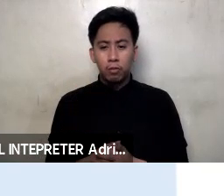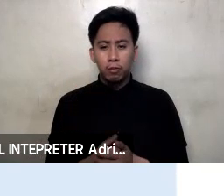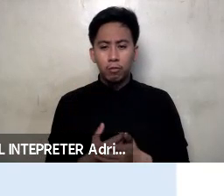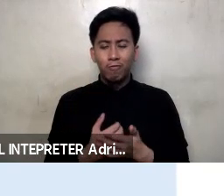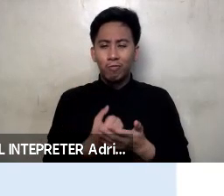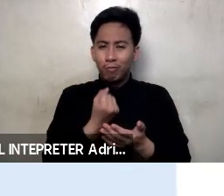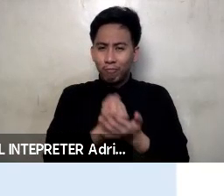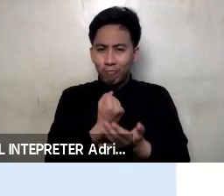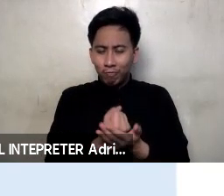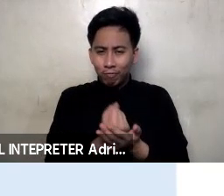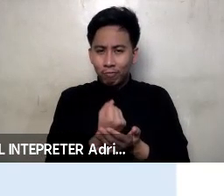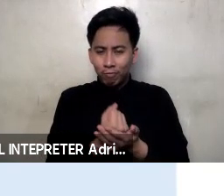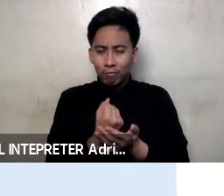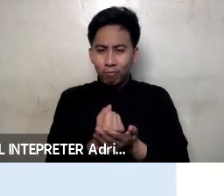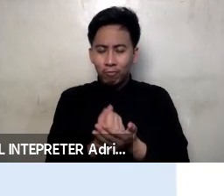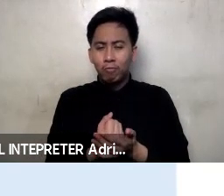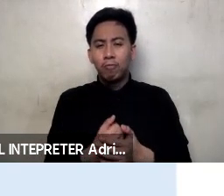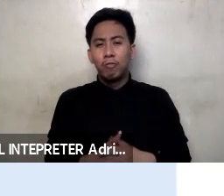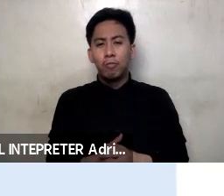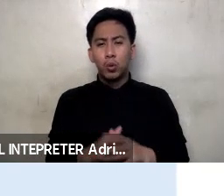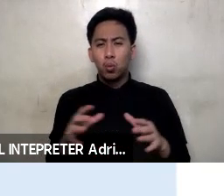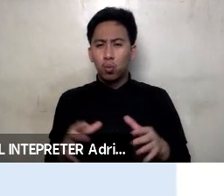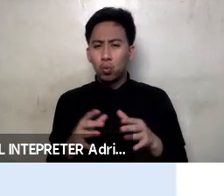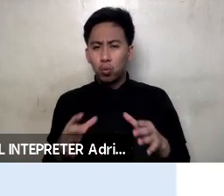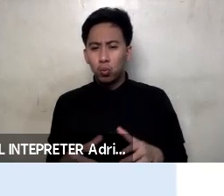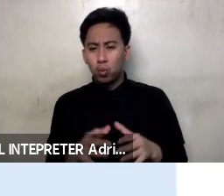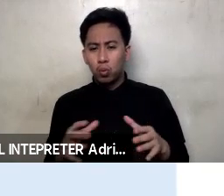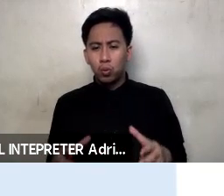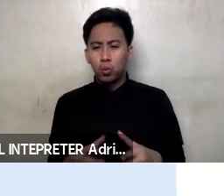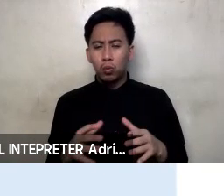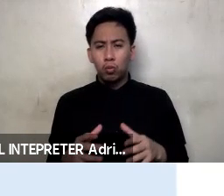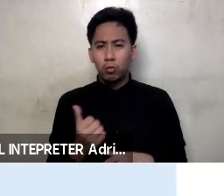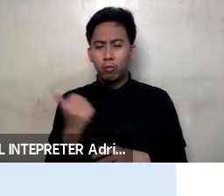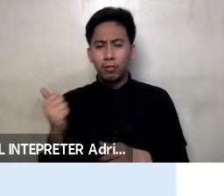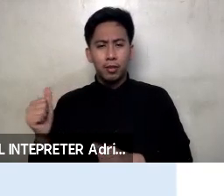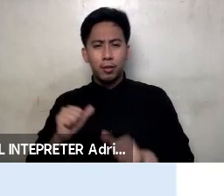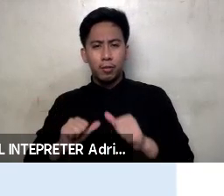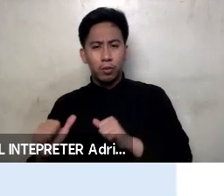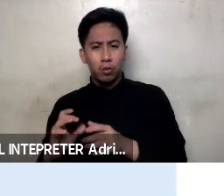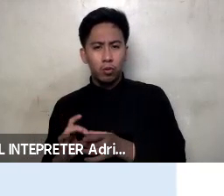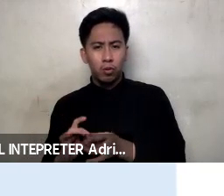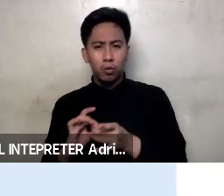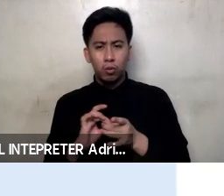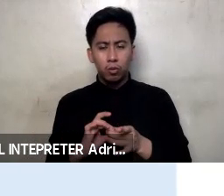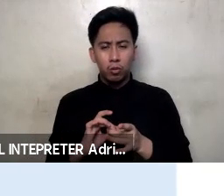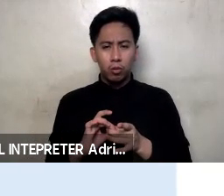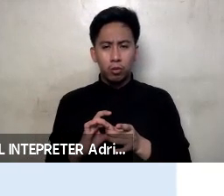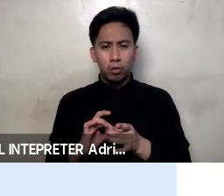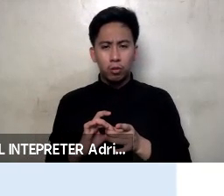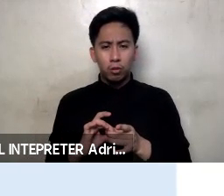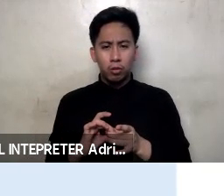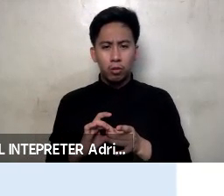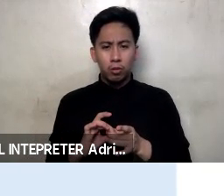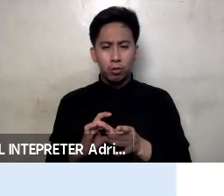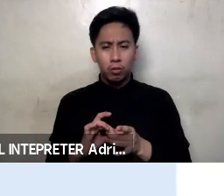from EGBU products and other agriculture-related activities, thereby increasing the purchasing power